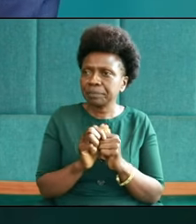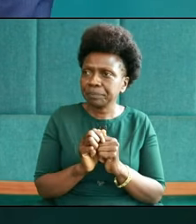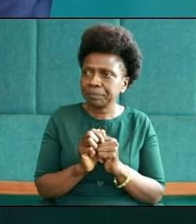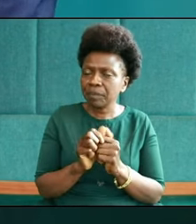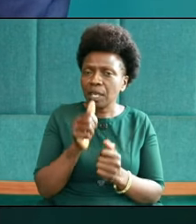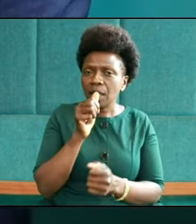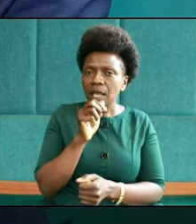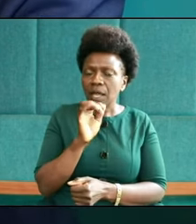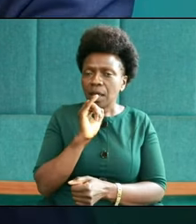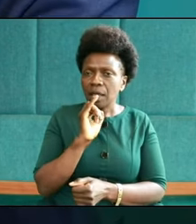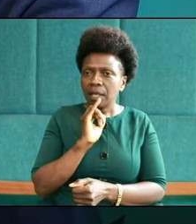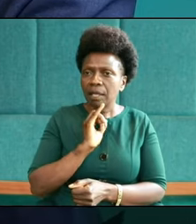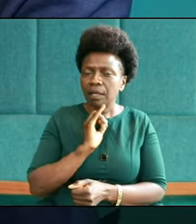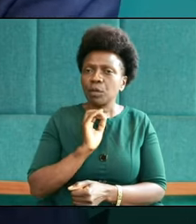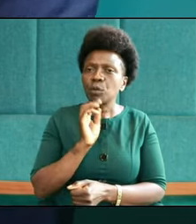I will bring you